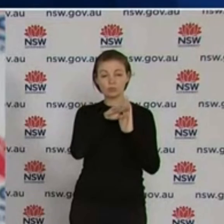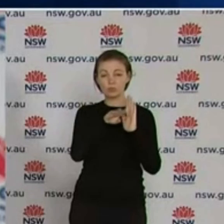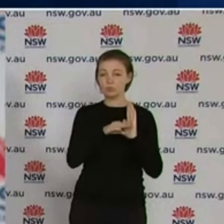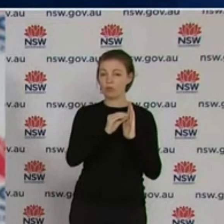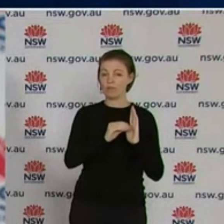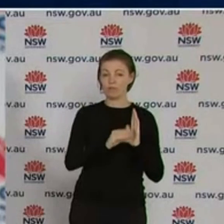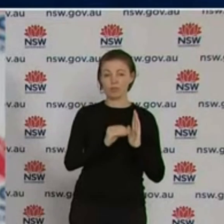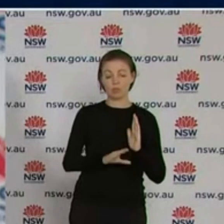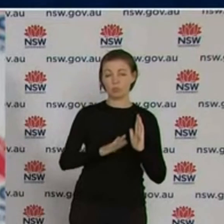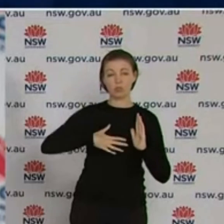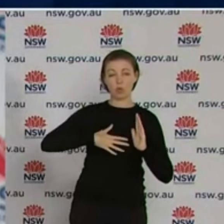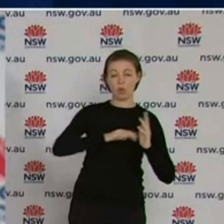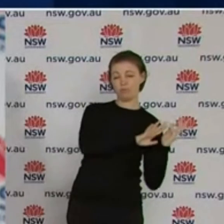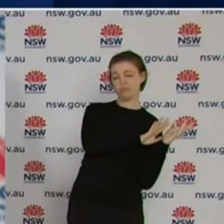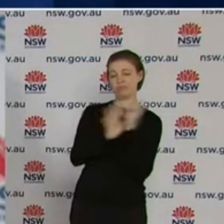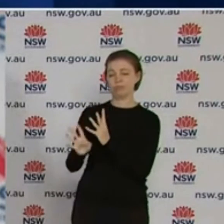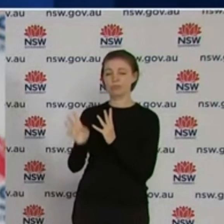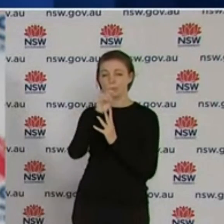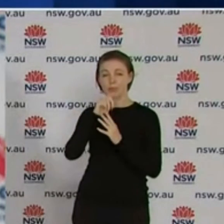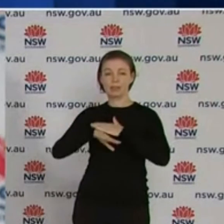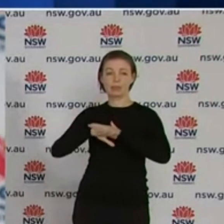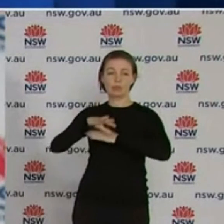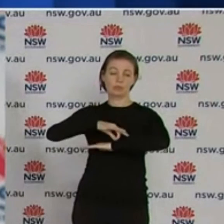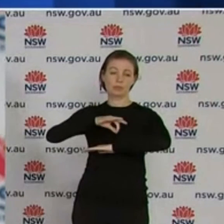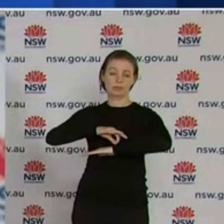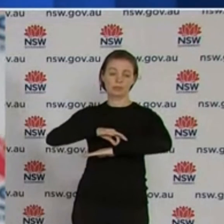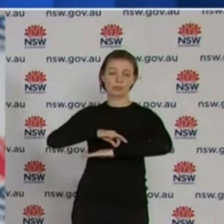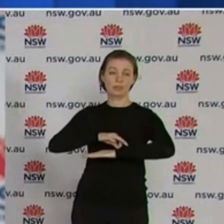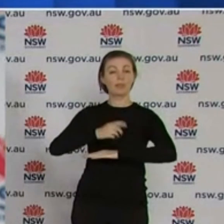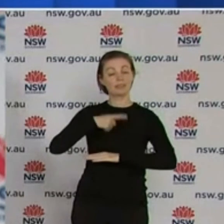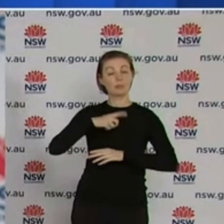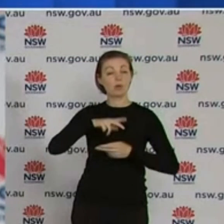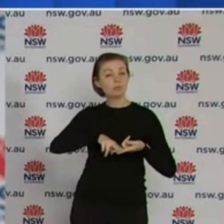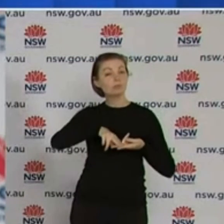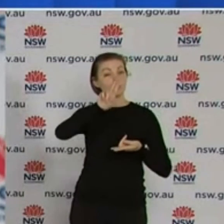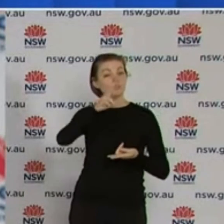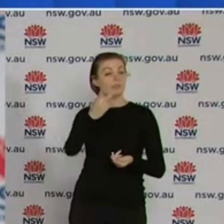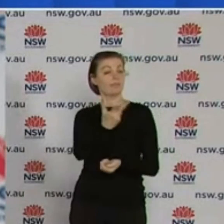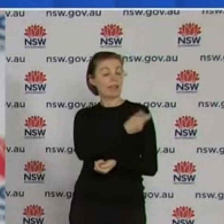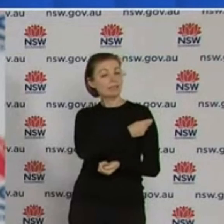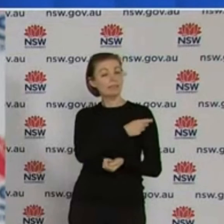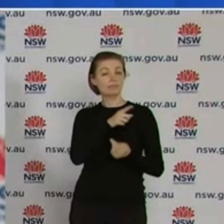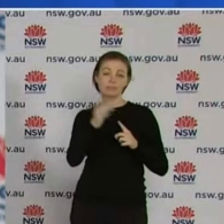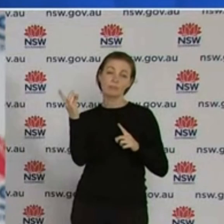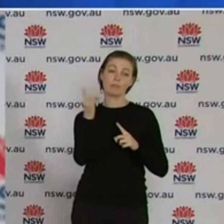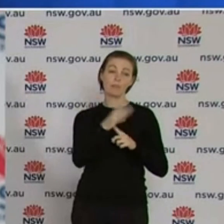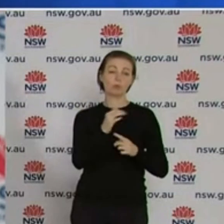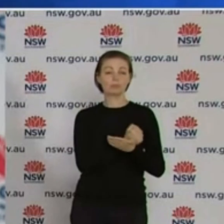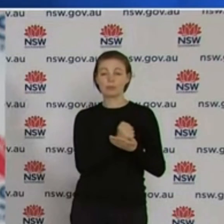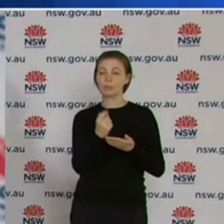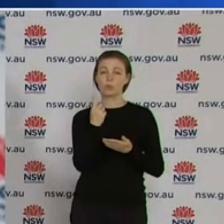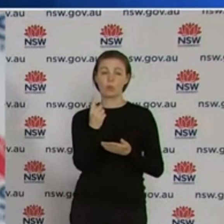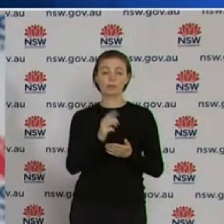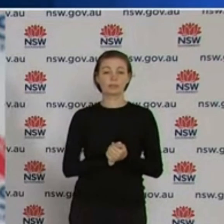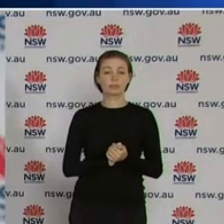the system overwhelmed. It's the higher rates of vaccination that we know keep people out of hospital. And whilst the case numbers don't matter, if